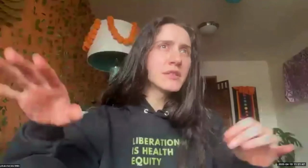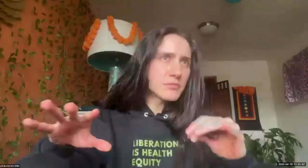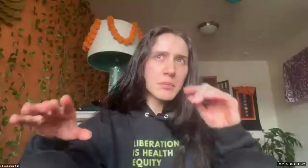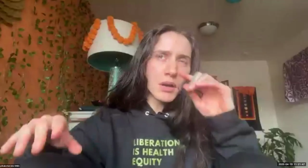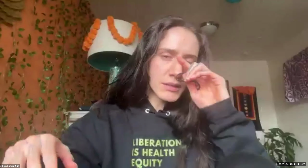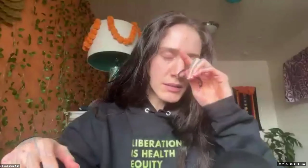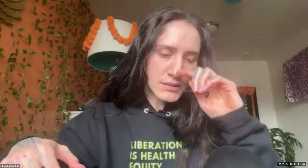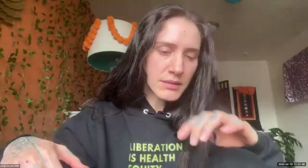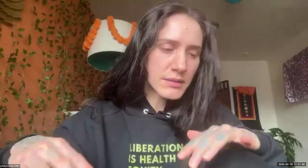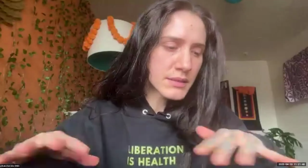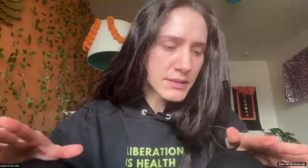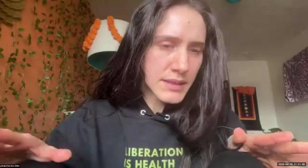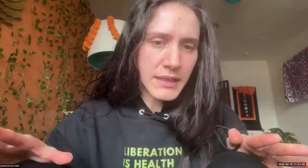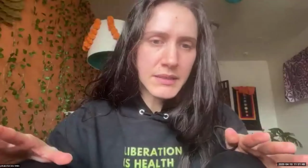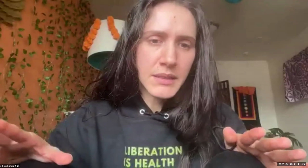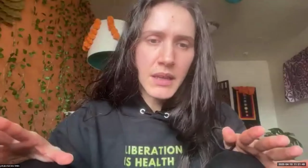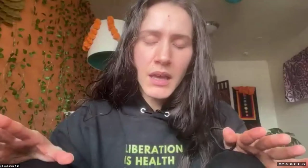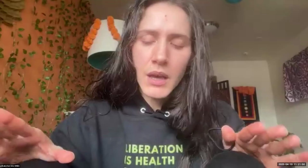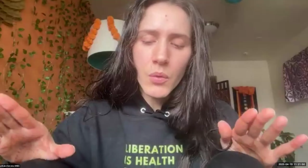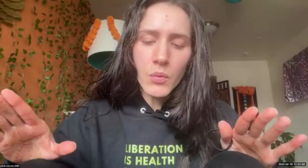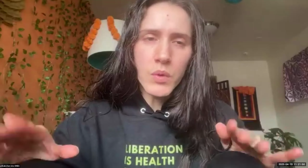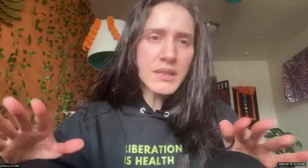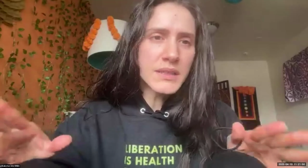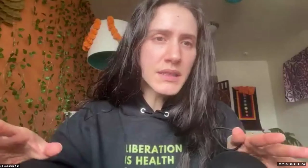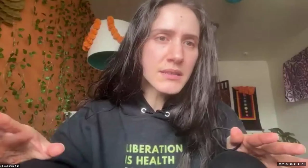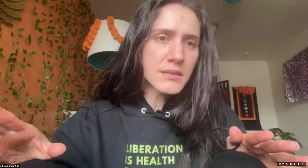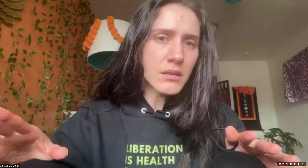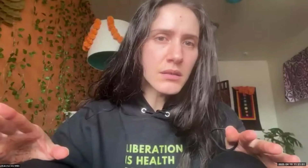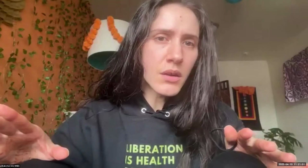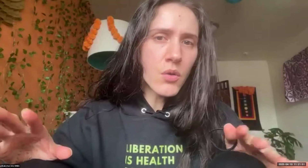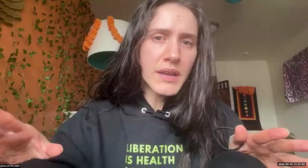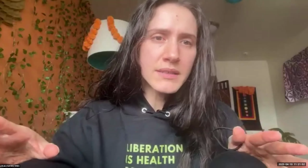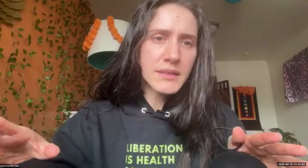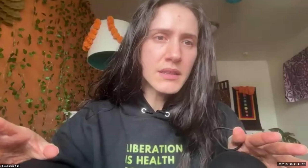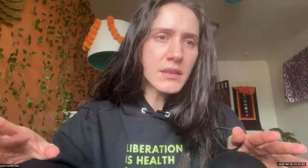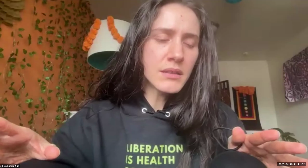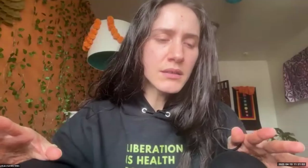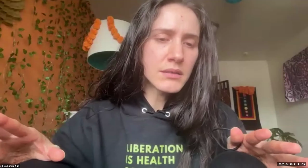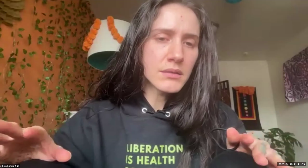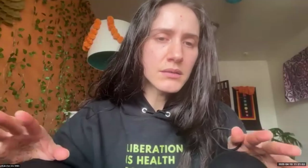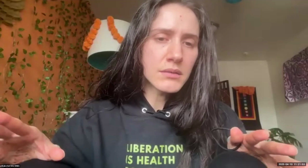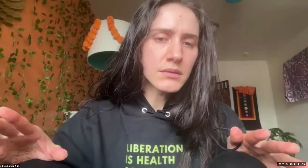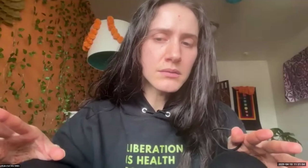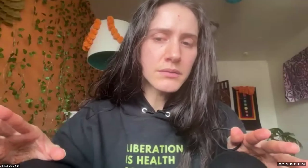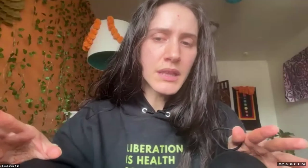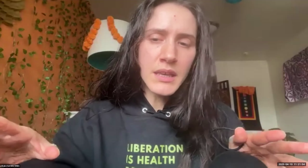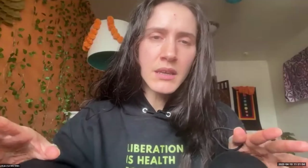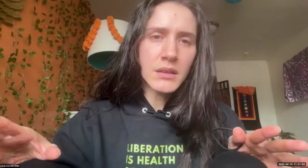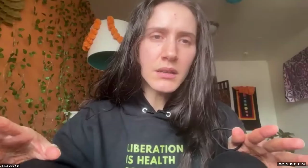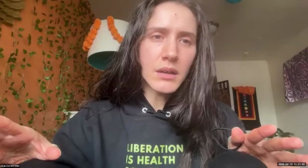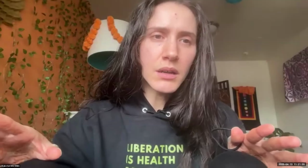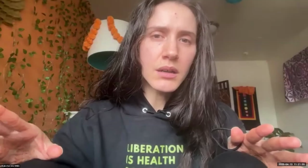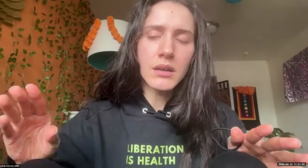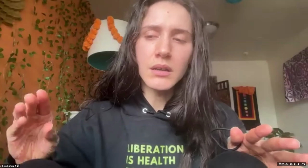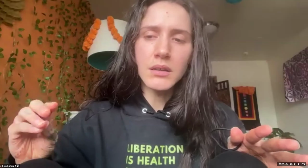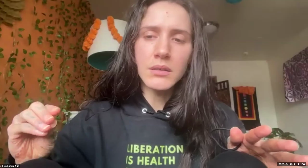And let's keep this response succinct. Was this OAC